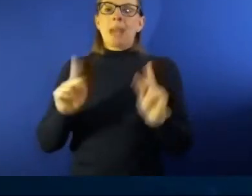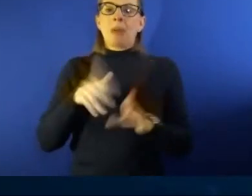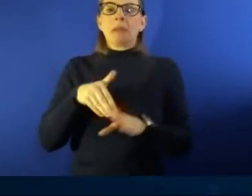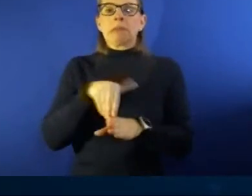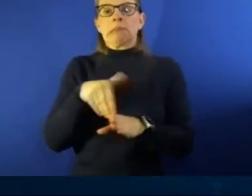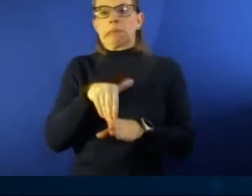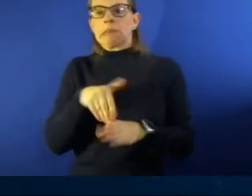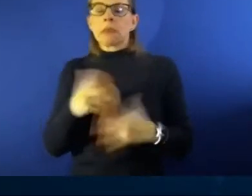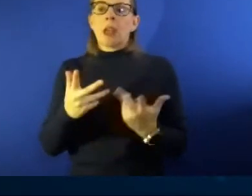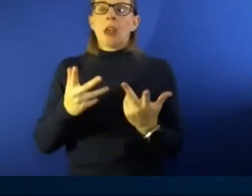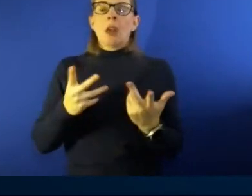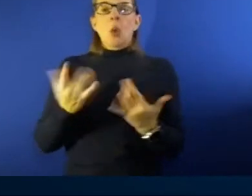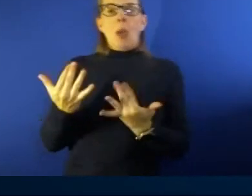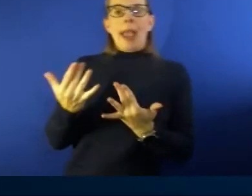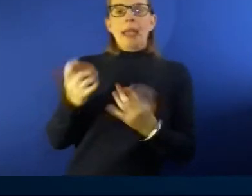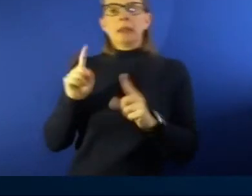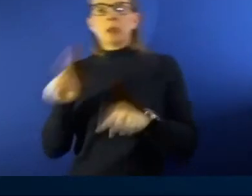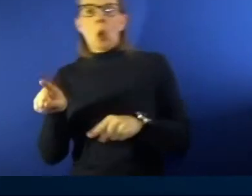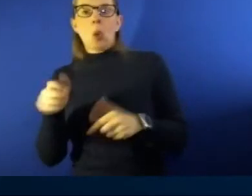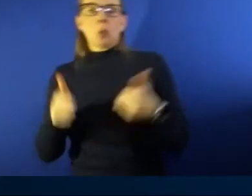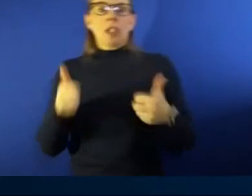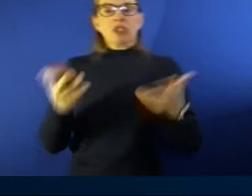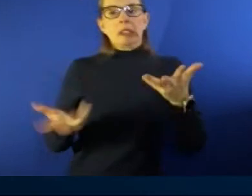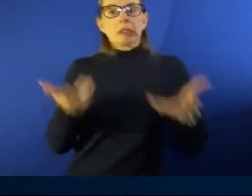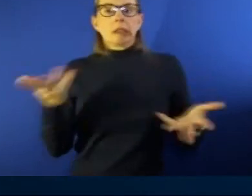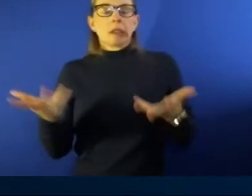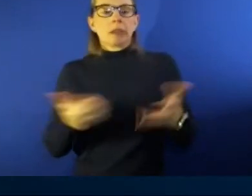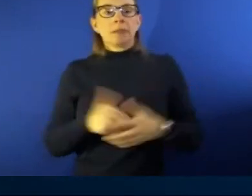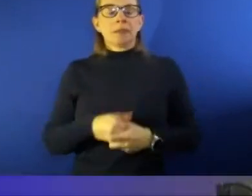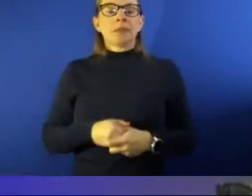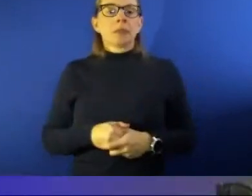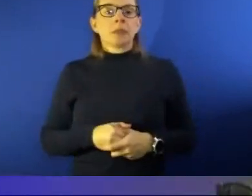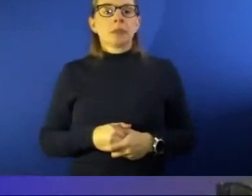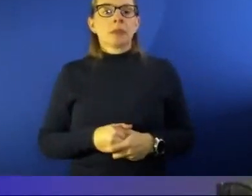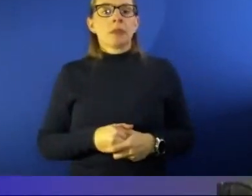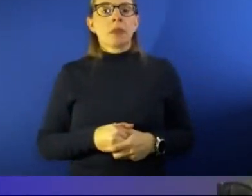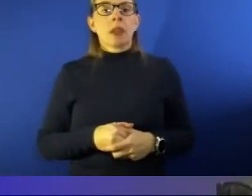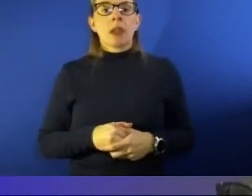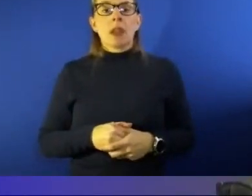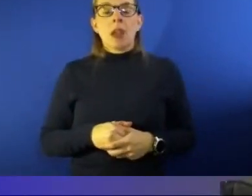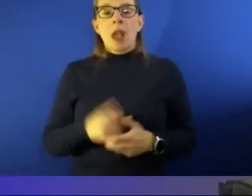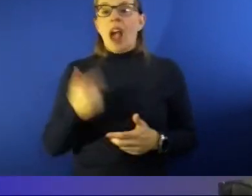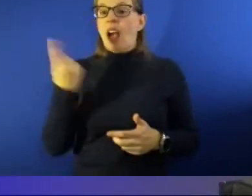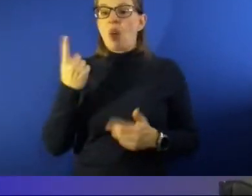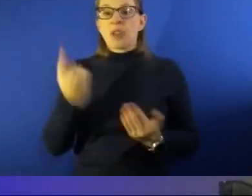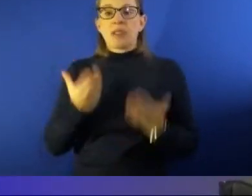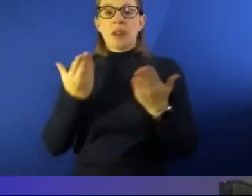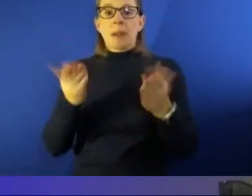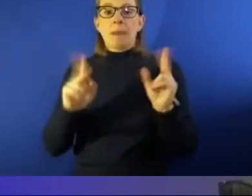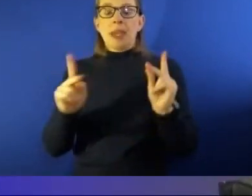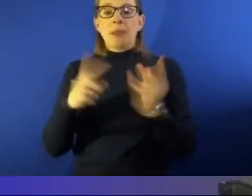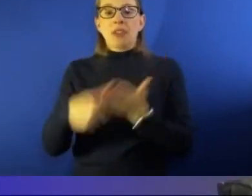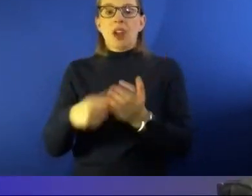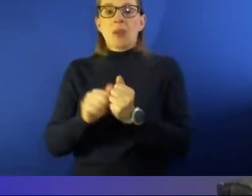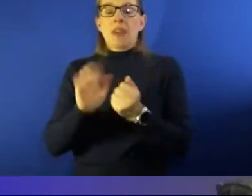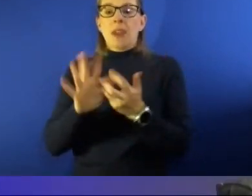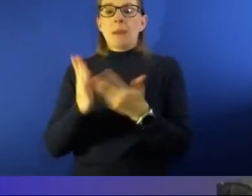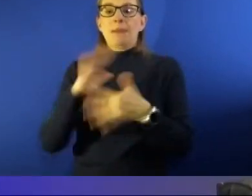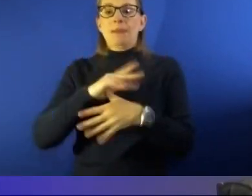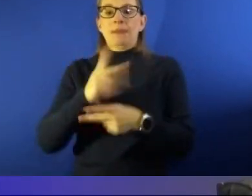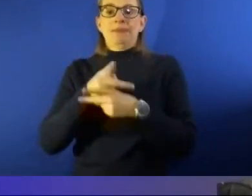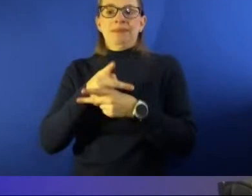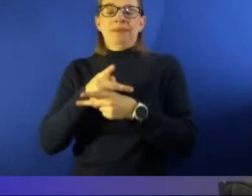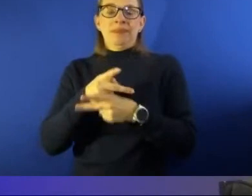Do you wait? Do you go? What are you advising people that ask you? Well, of course, I always recommend that people speak with their pediatrician. They're the people that are going to know